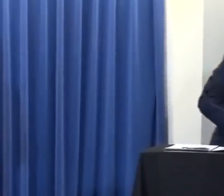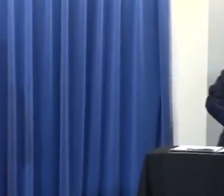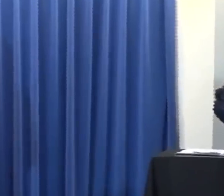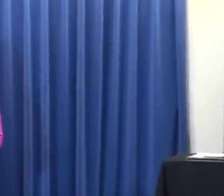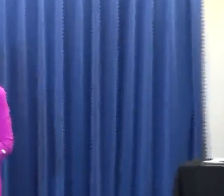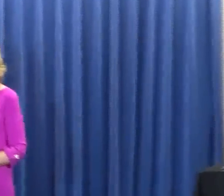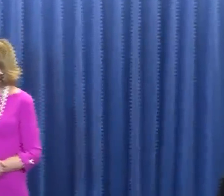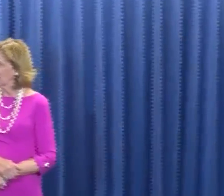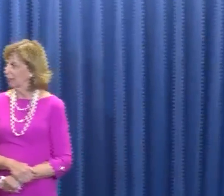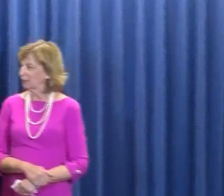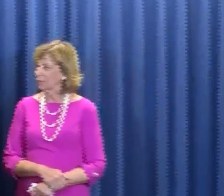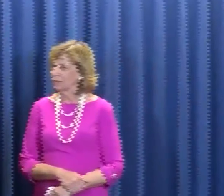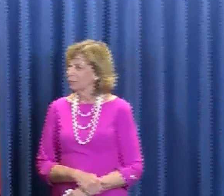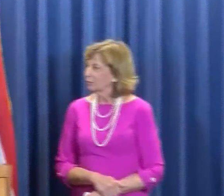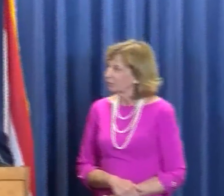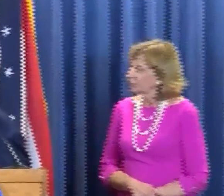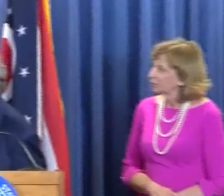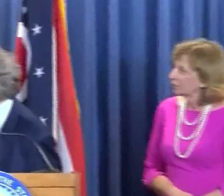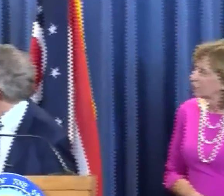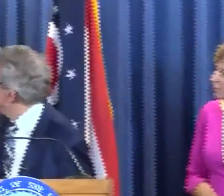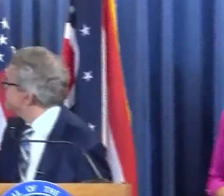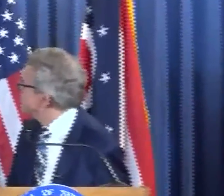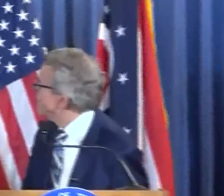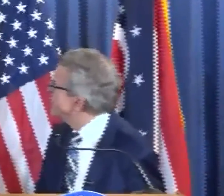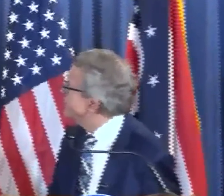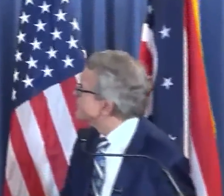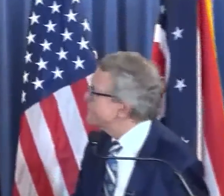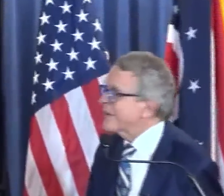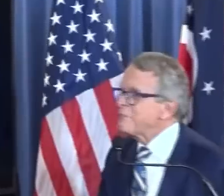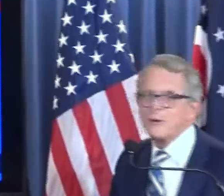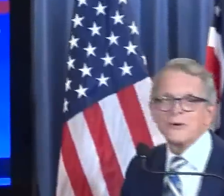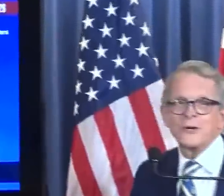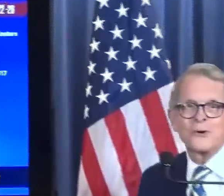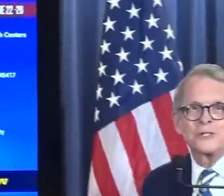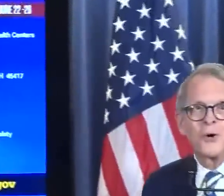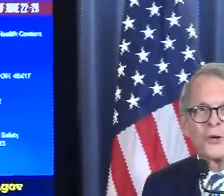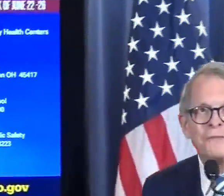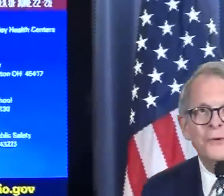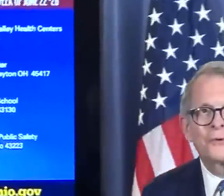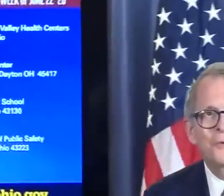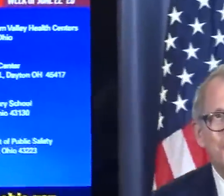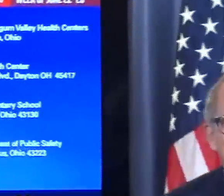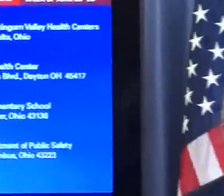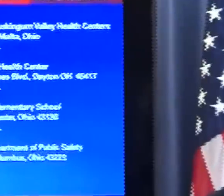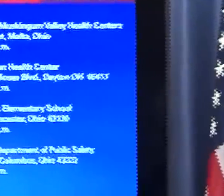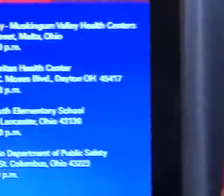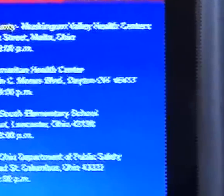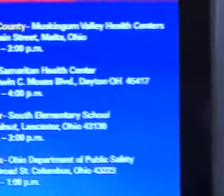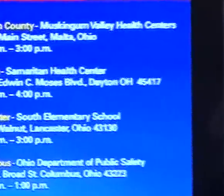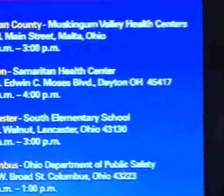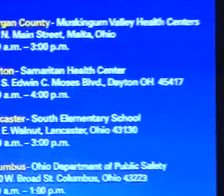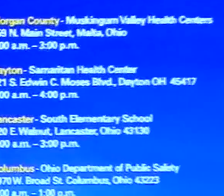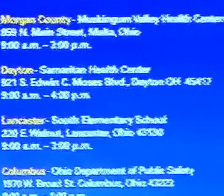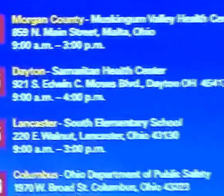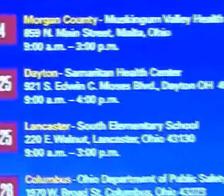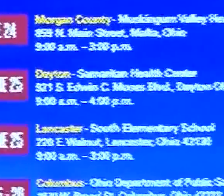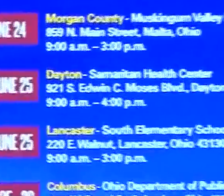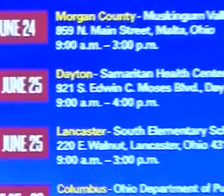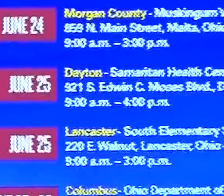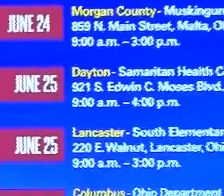So let's look at those sites one more time. And this is what is coming up. We would encourage all of you to go